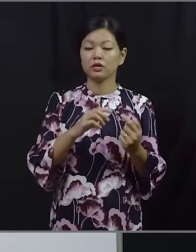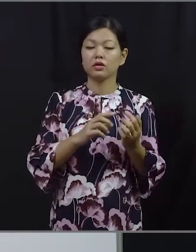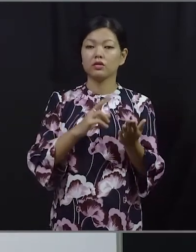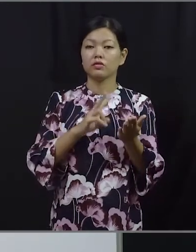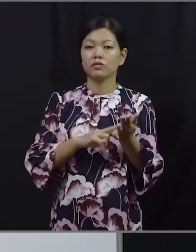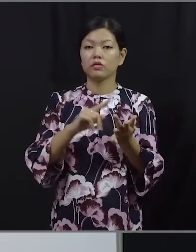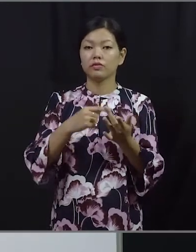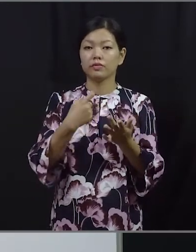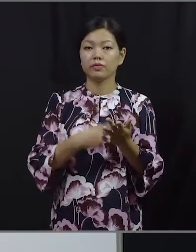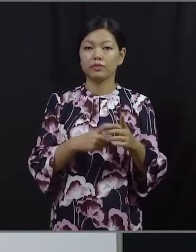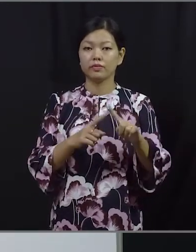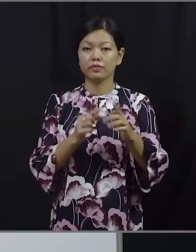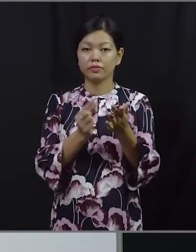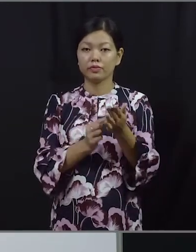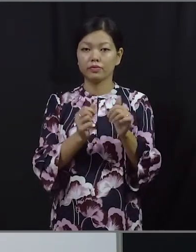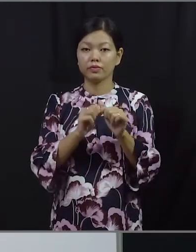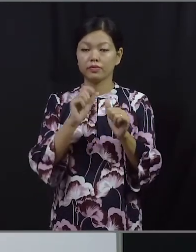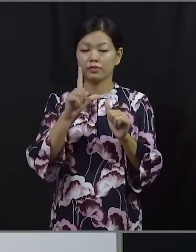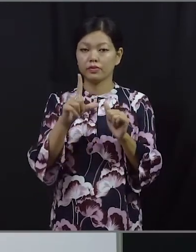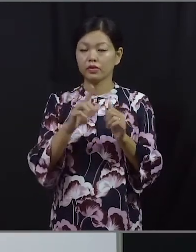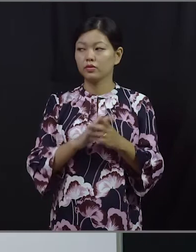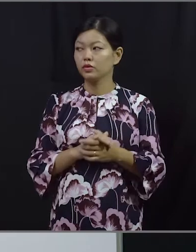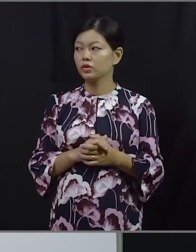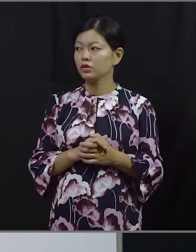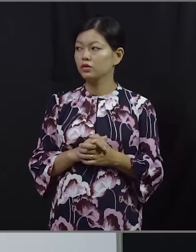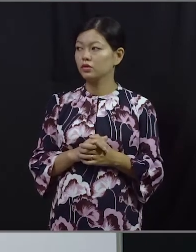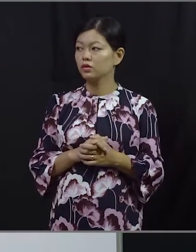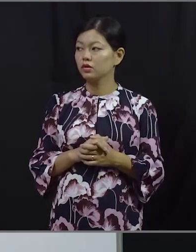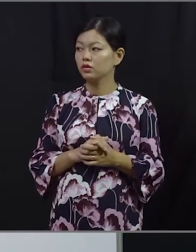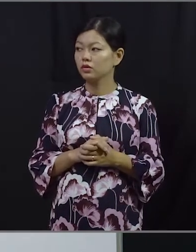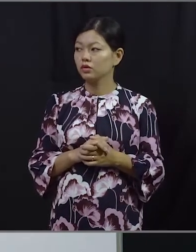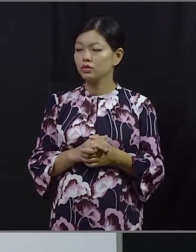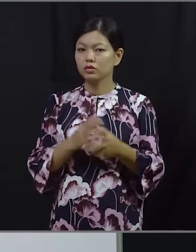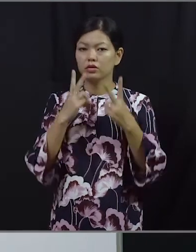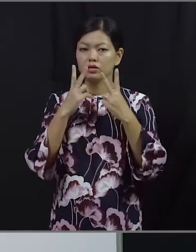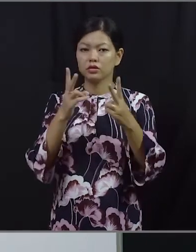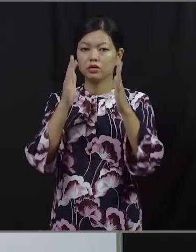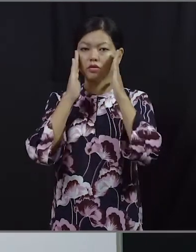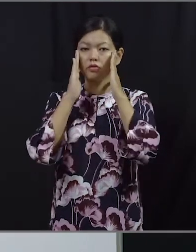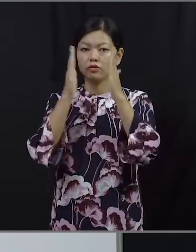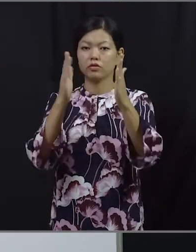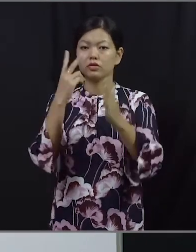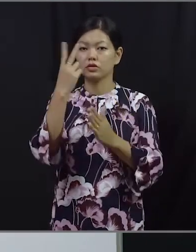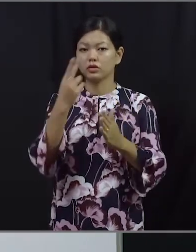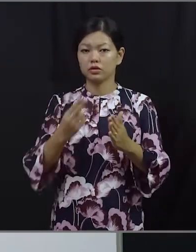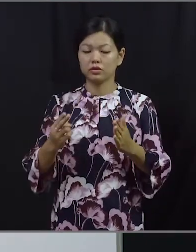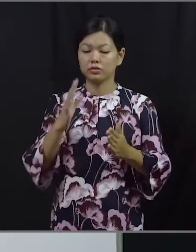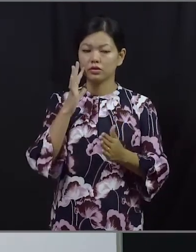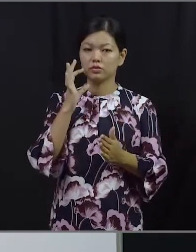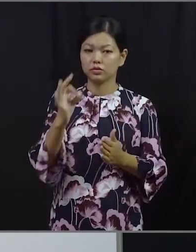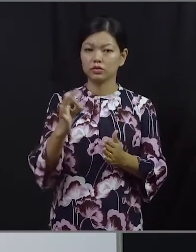Q and this here. Okay. So, this size is equal to AB.